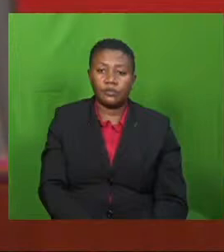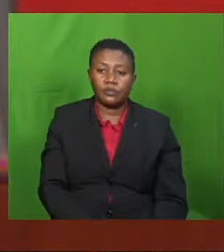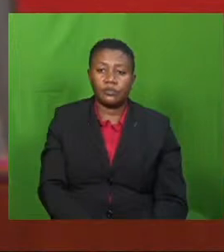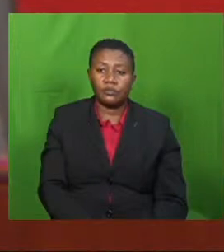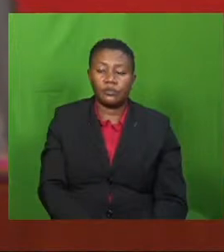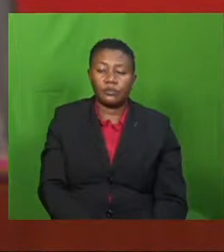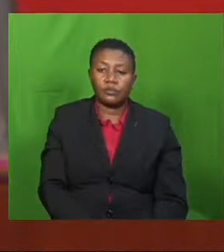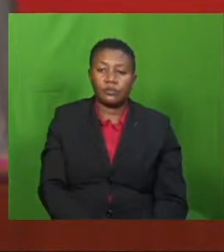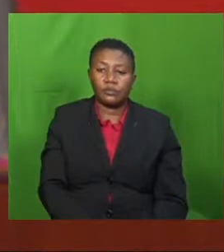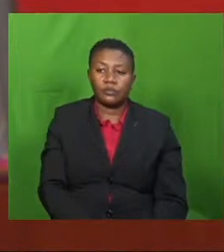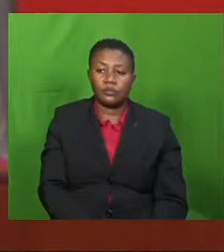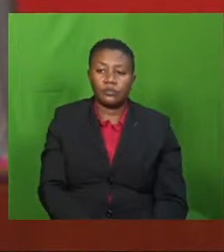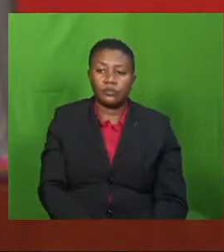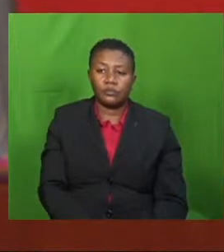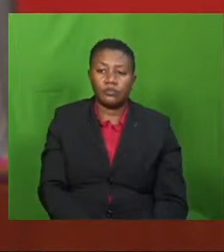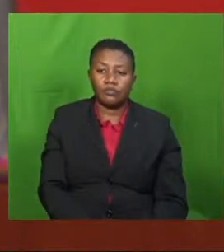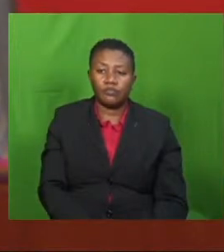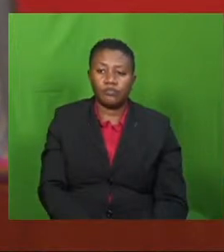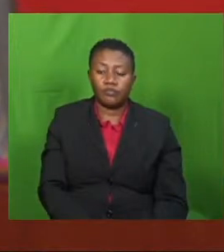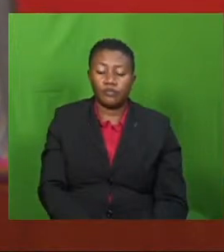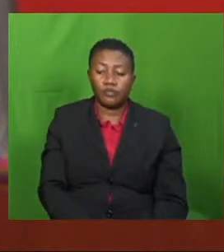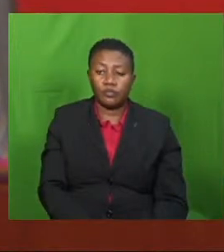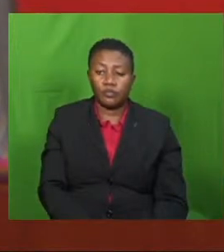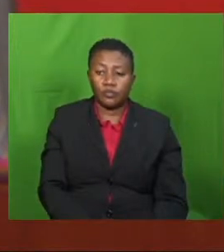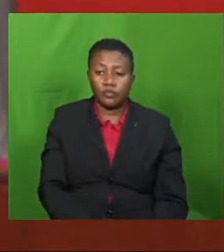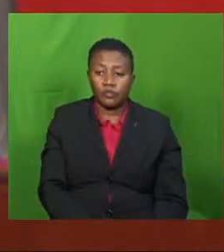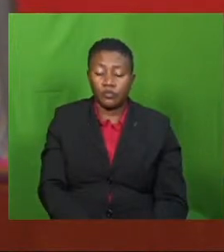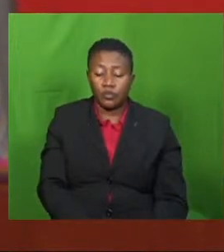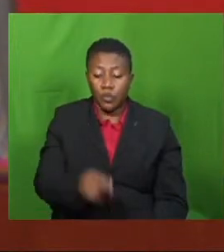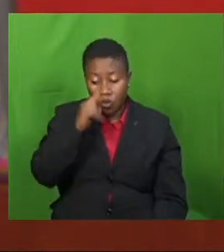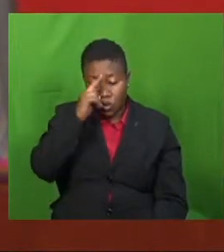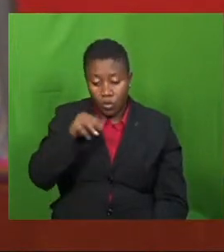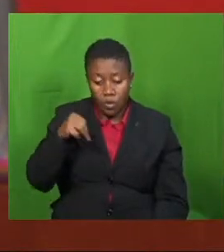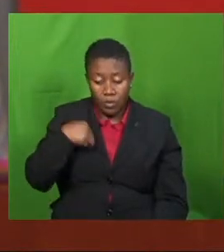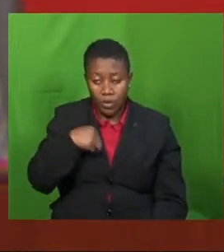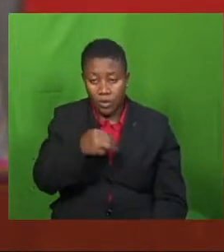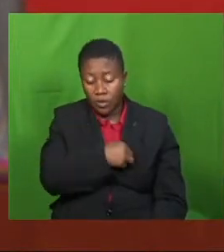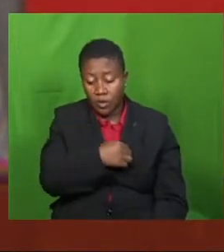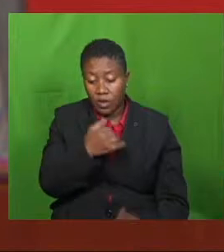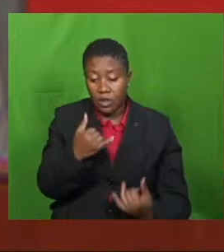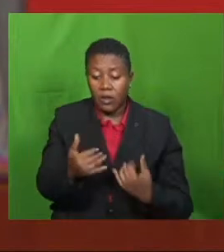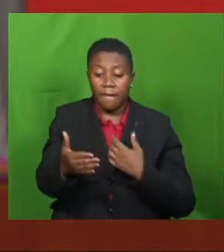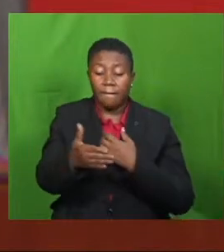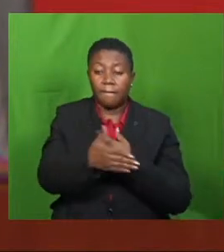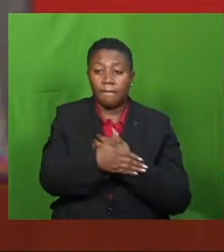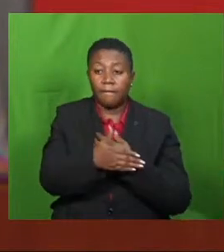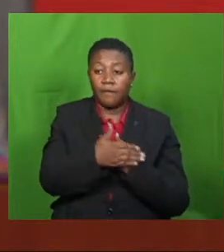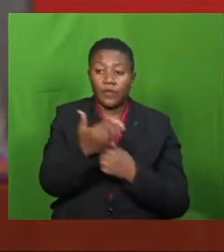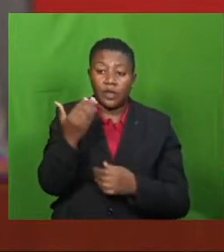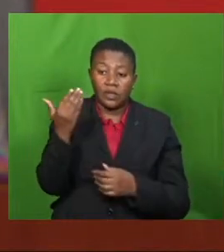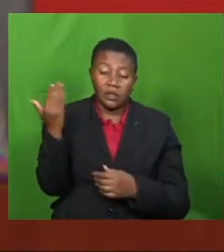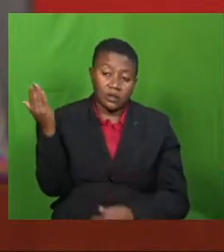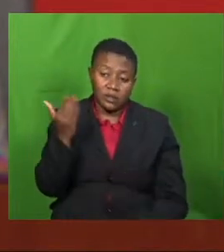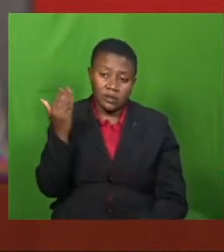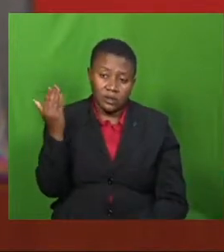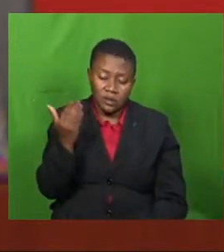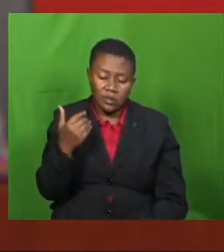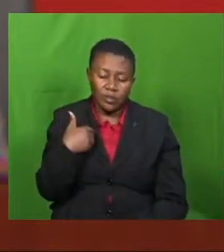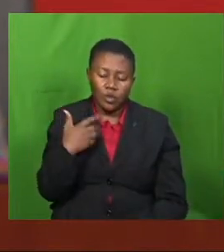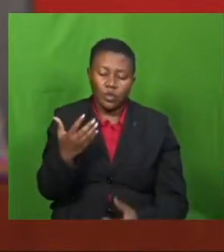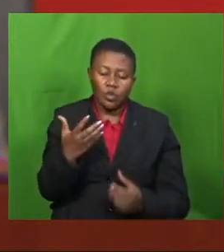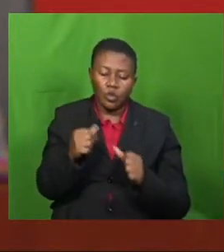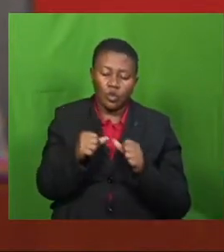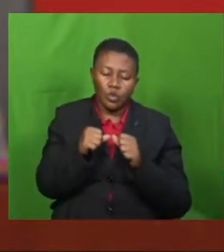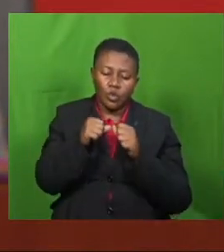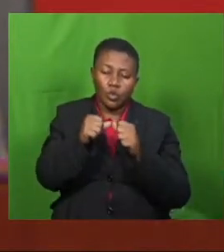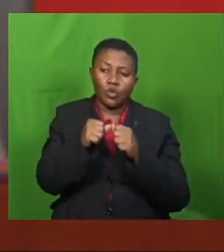Thank you very much. Honorable members, we shall come back to statement, but I want us to proceed